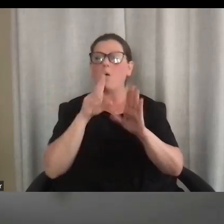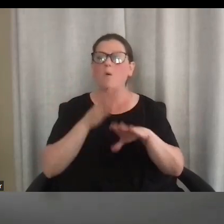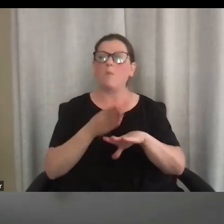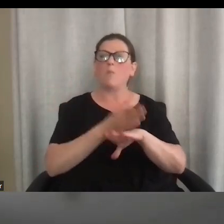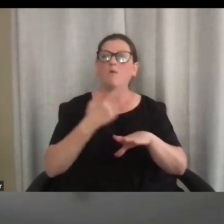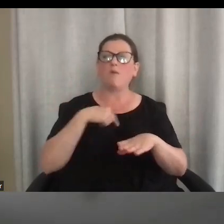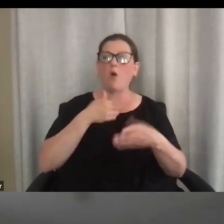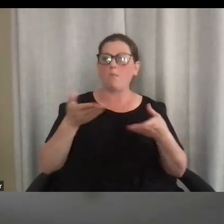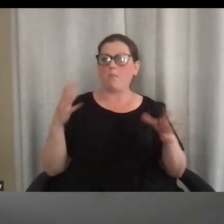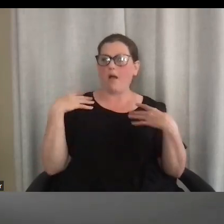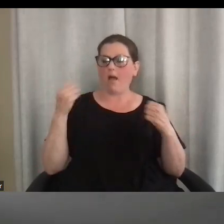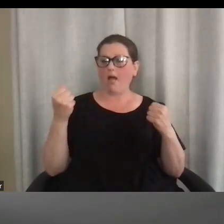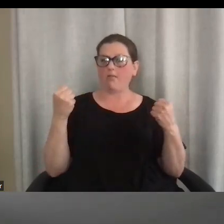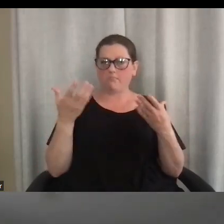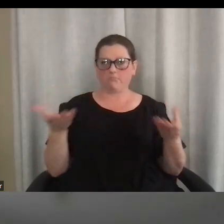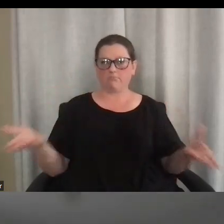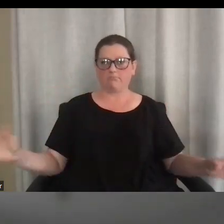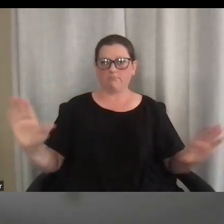health's well-being.